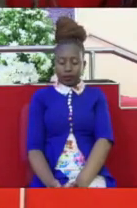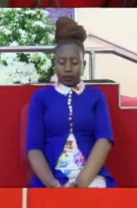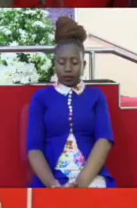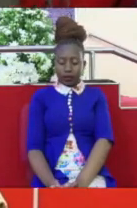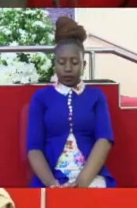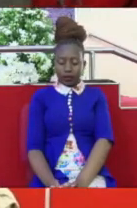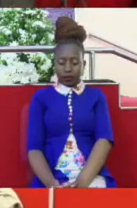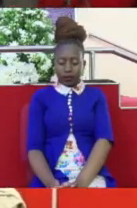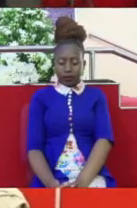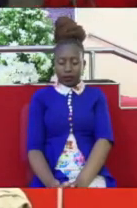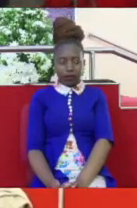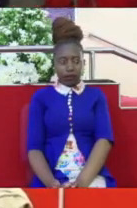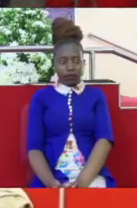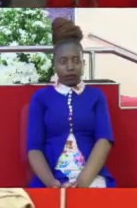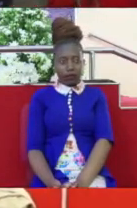is there a word for that?